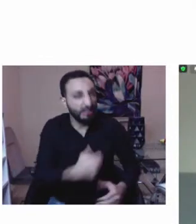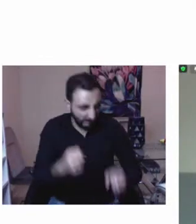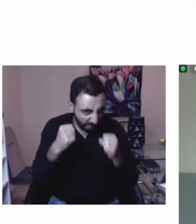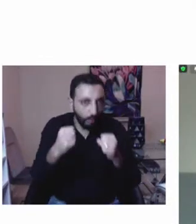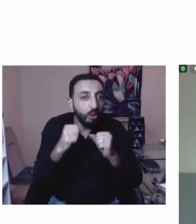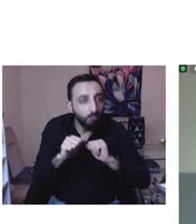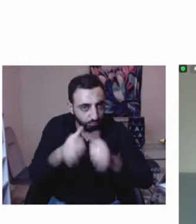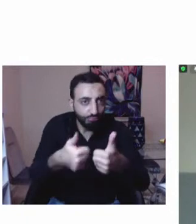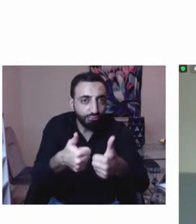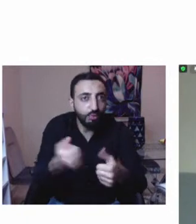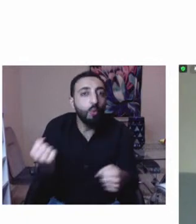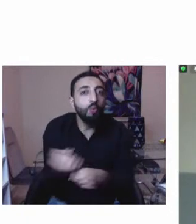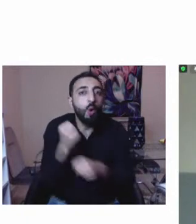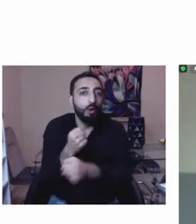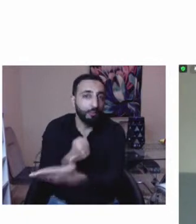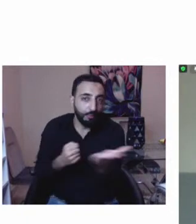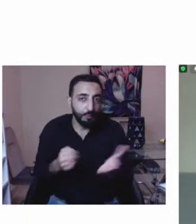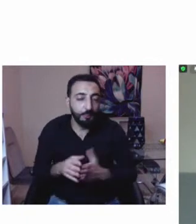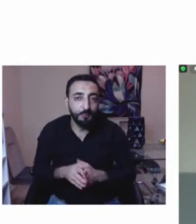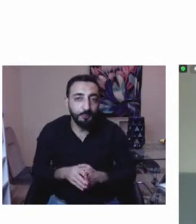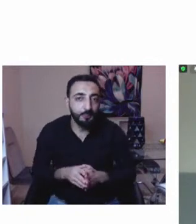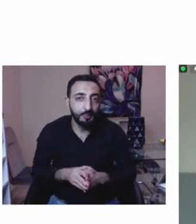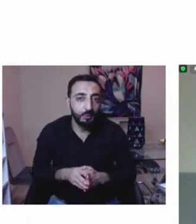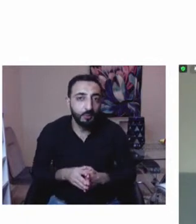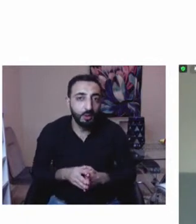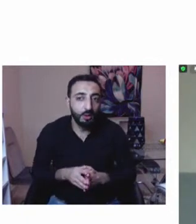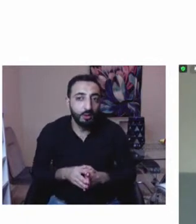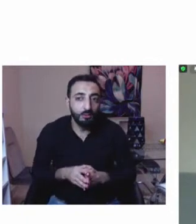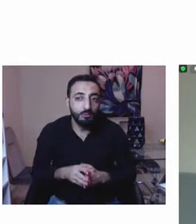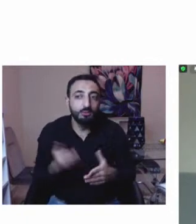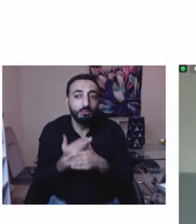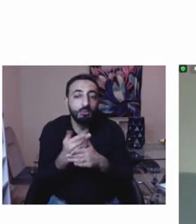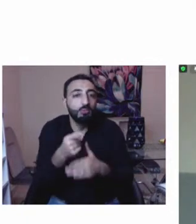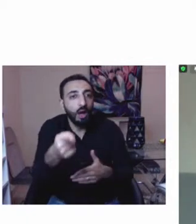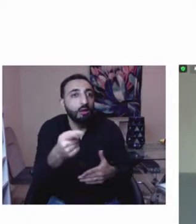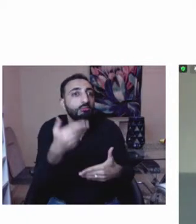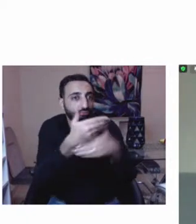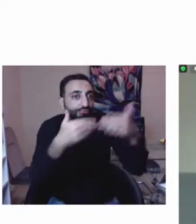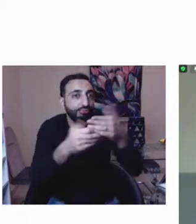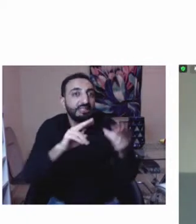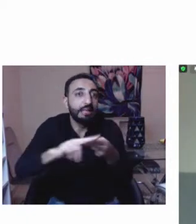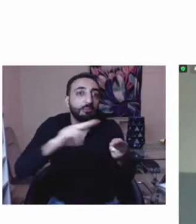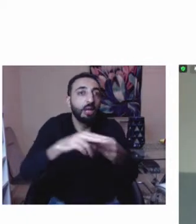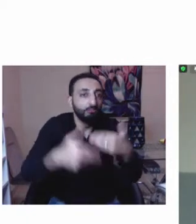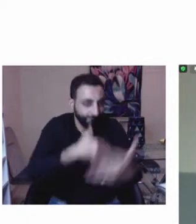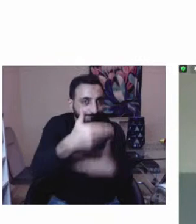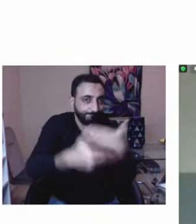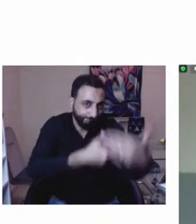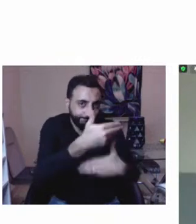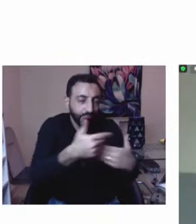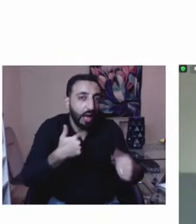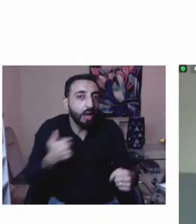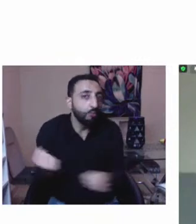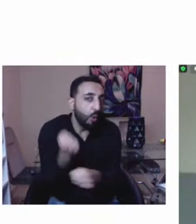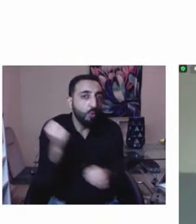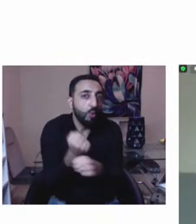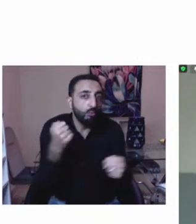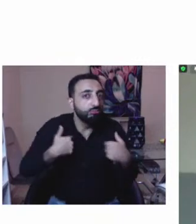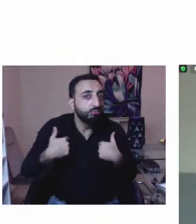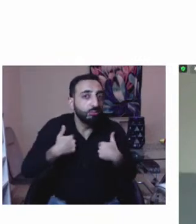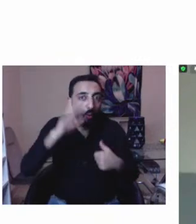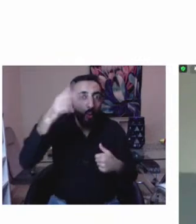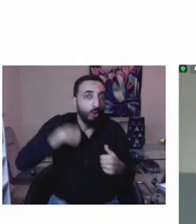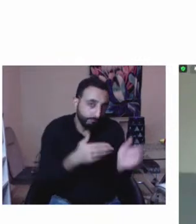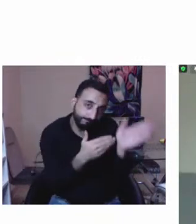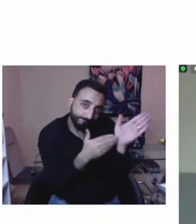peace. I think that we must be the bearer of a vision of the world that goes beyond the cliche and framework imposed on us